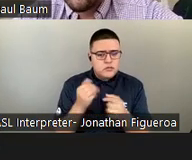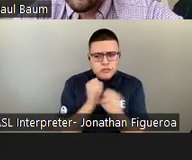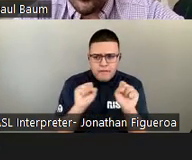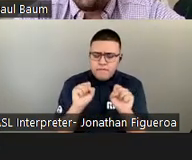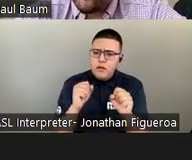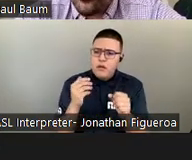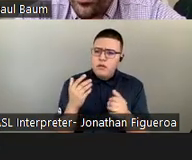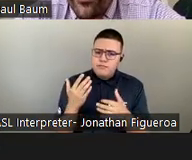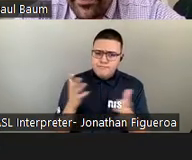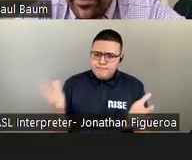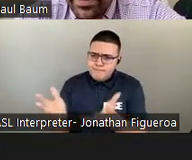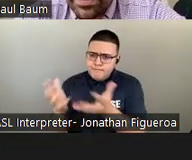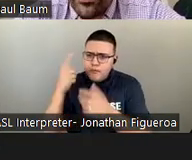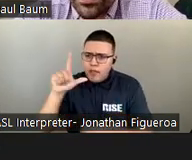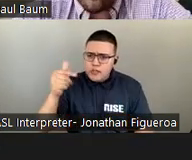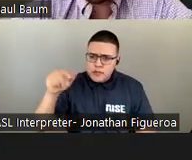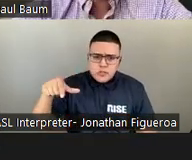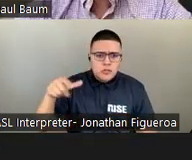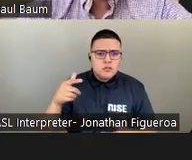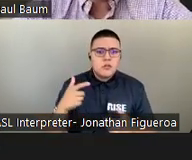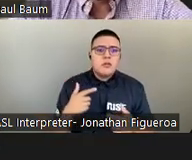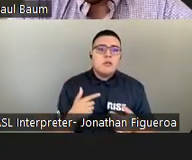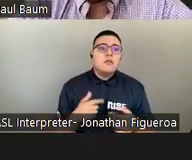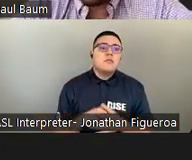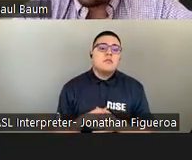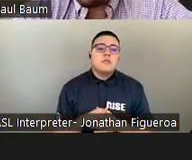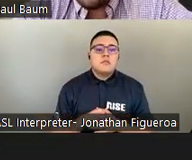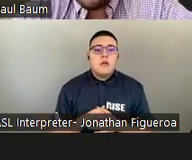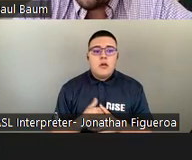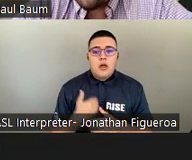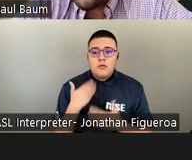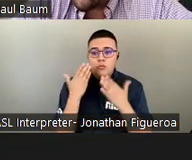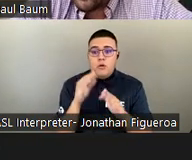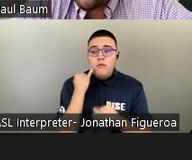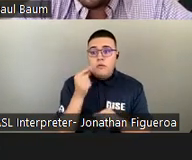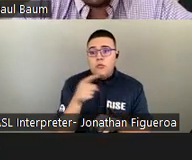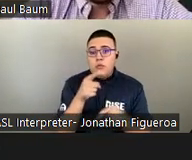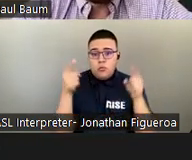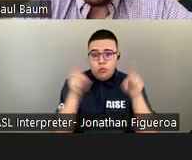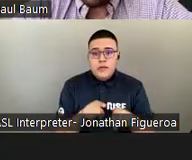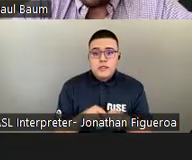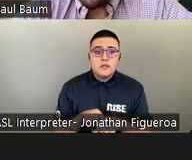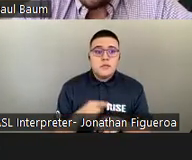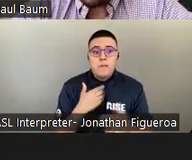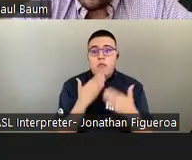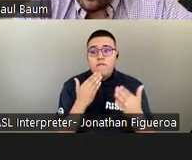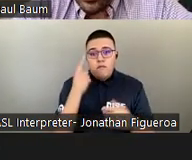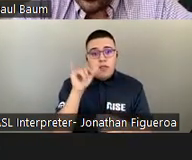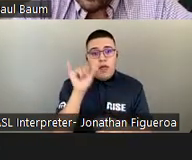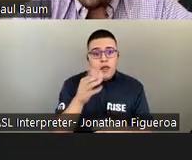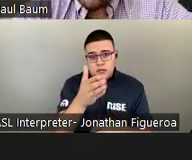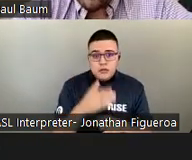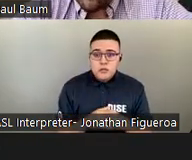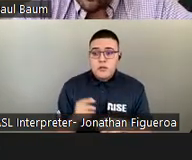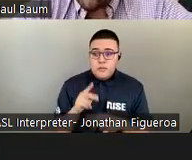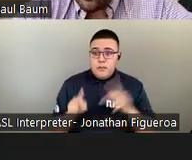LGBTQ plus youth. I'm very grateful for this. I will tell you as one person. I don't know if everybody here agrees with me, but I think about the people that I